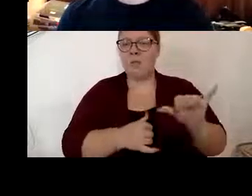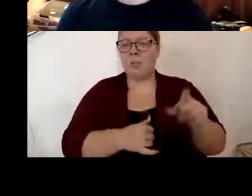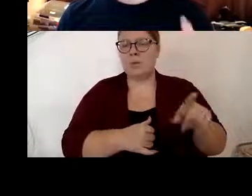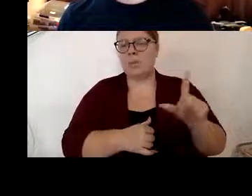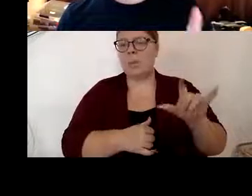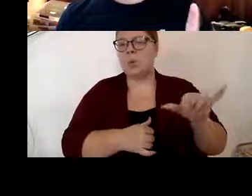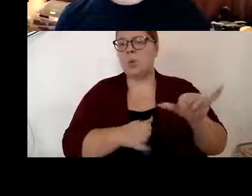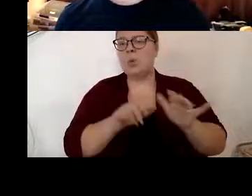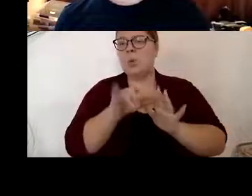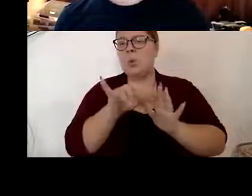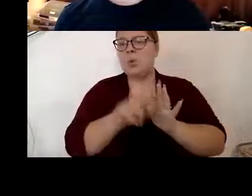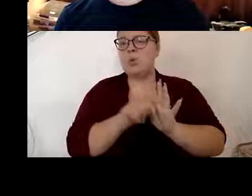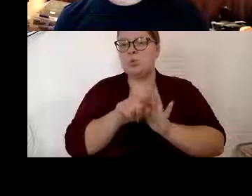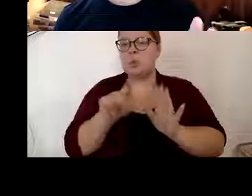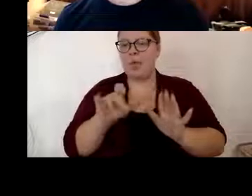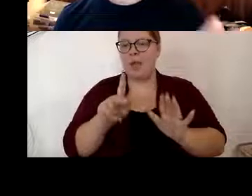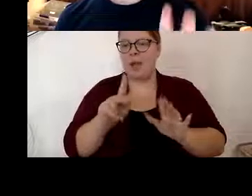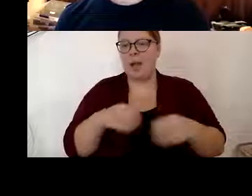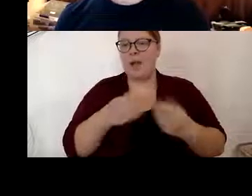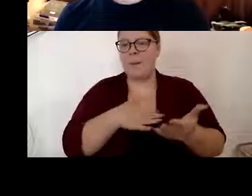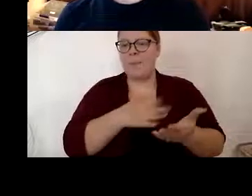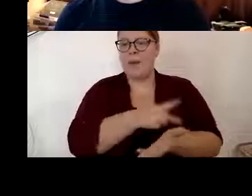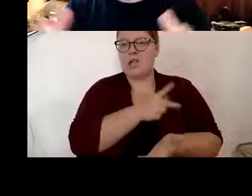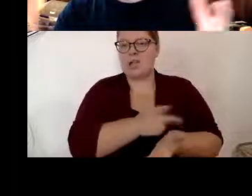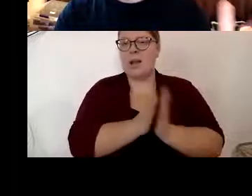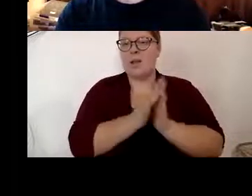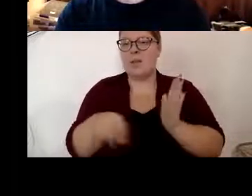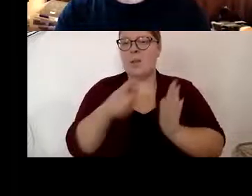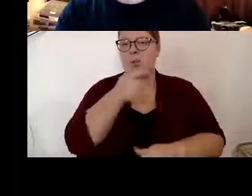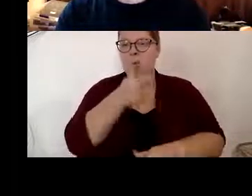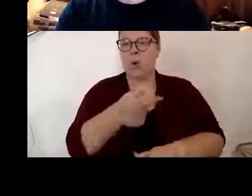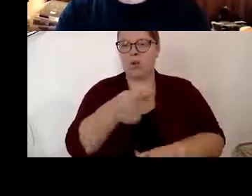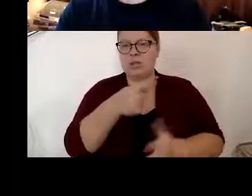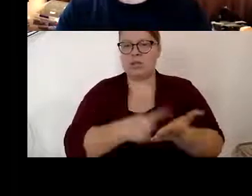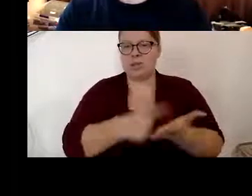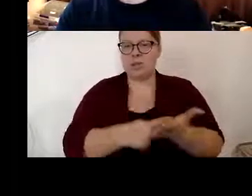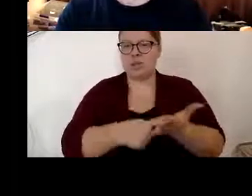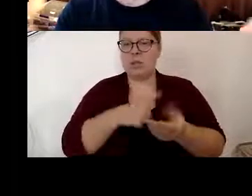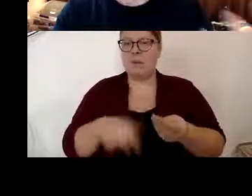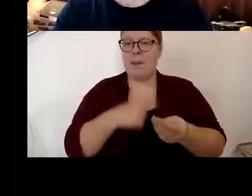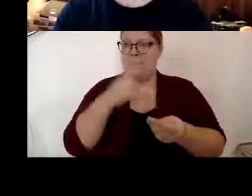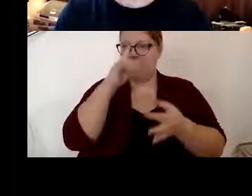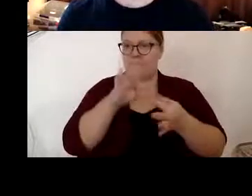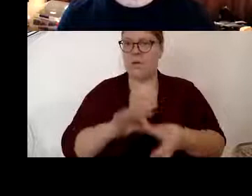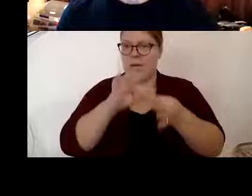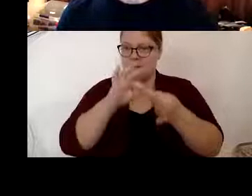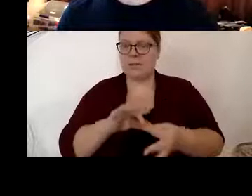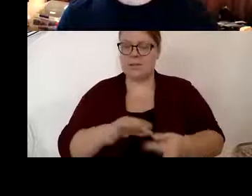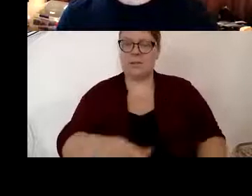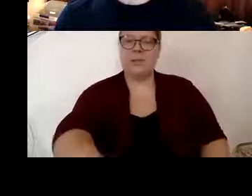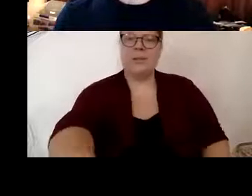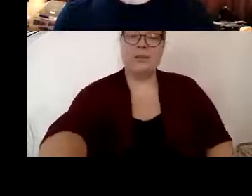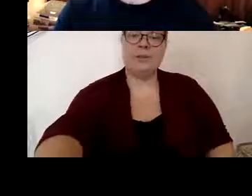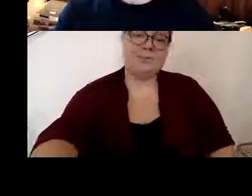link I give my patients, and I have them watch kind of this discussion about mindfulness that I did.